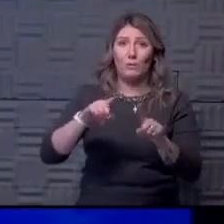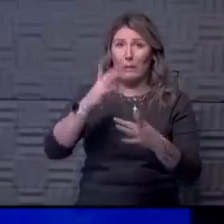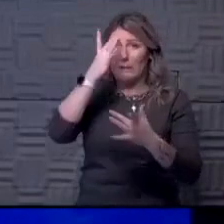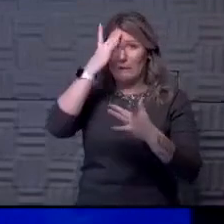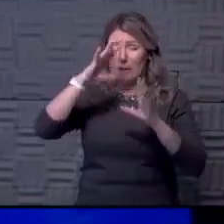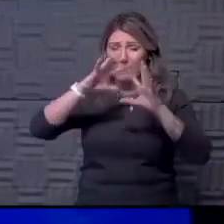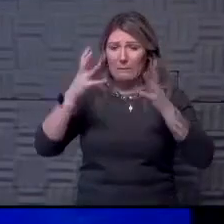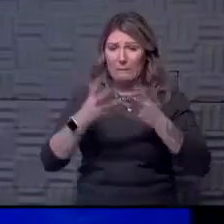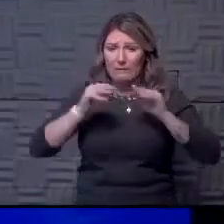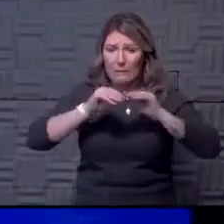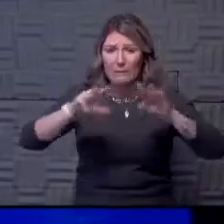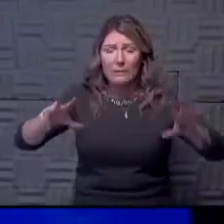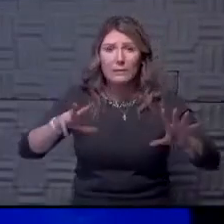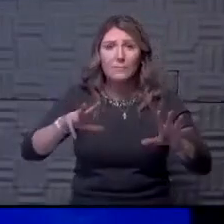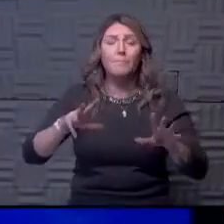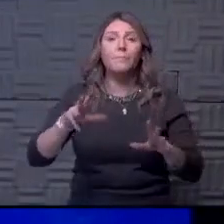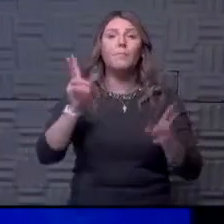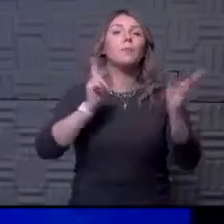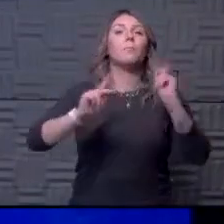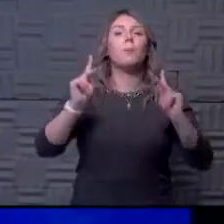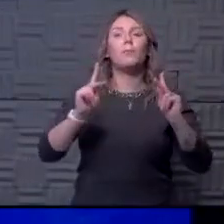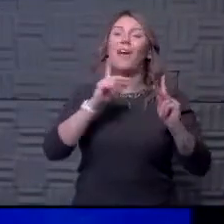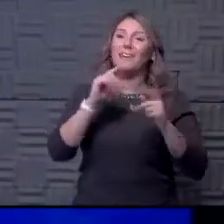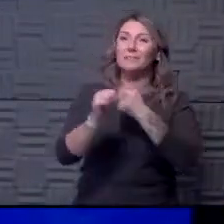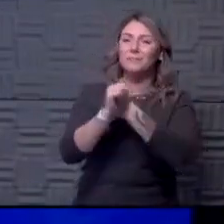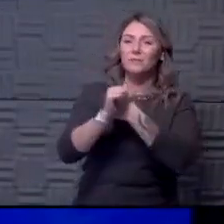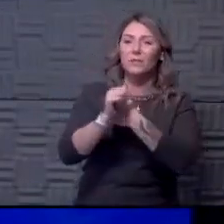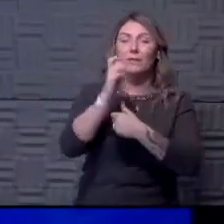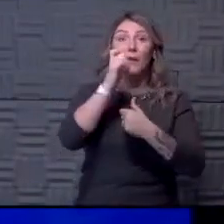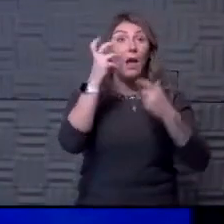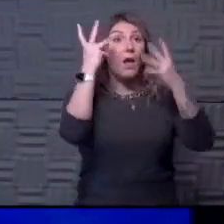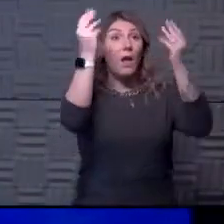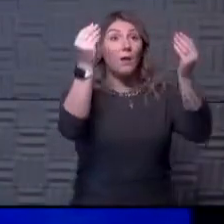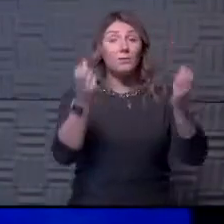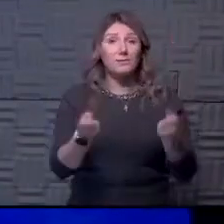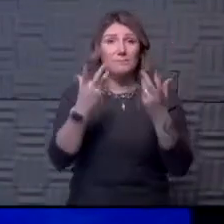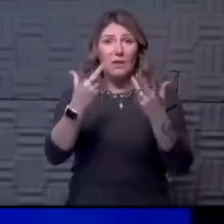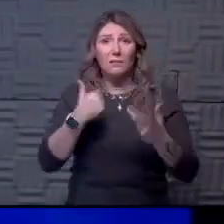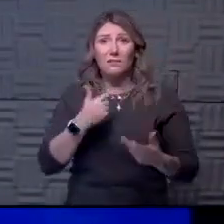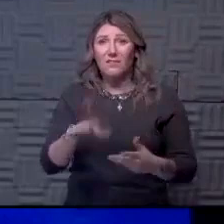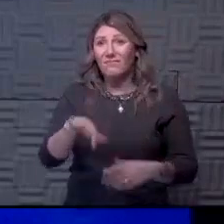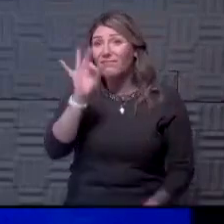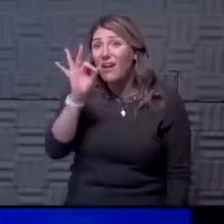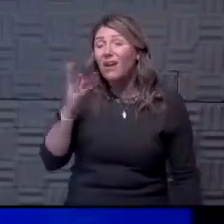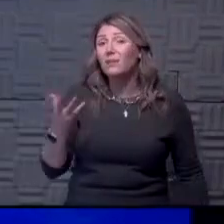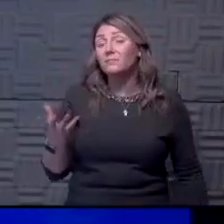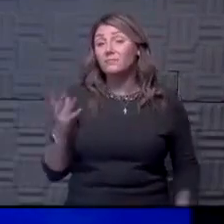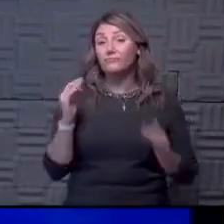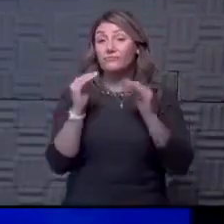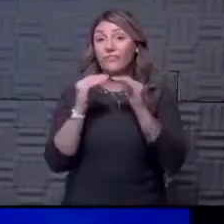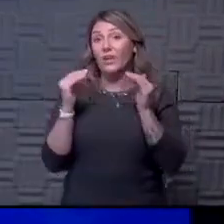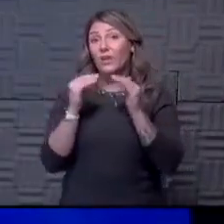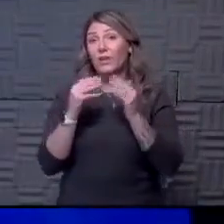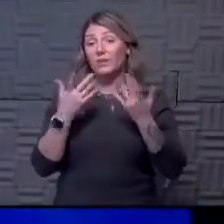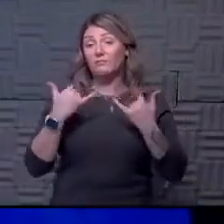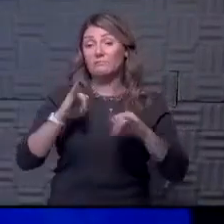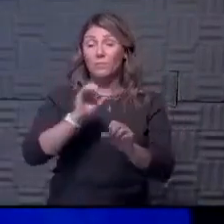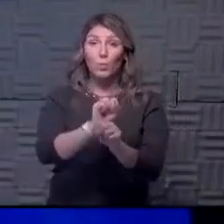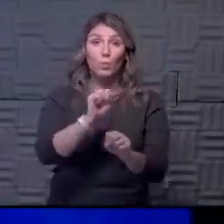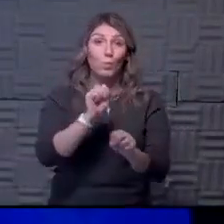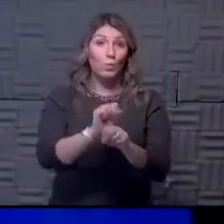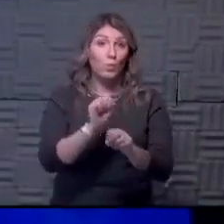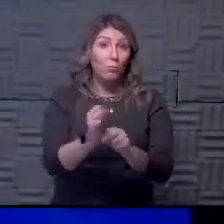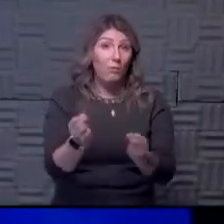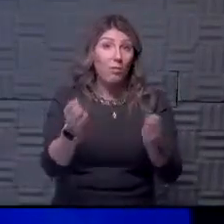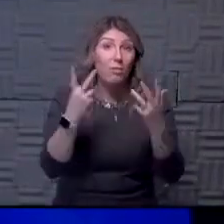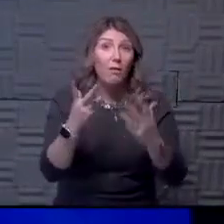also one of the dangers of the pandemic, people not getting out as much. I've found, in fairness, I still work a lot,